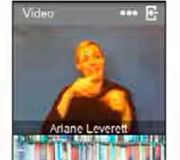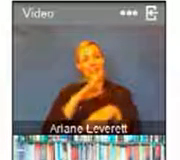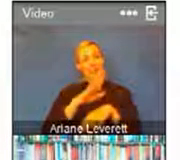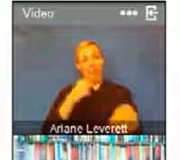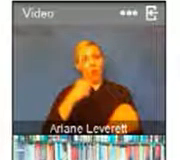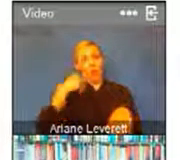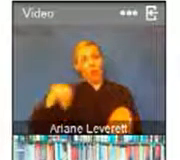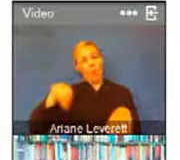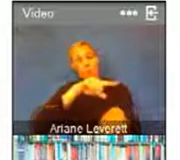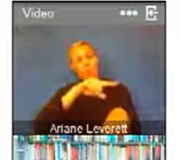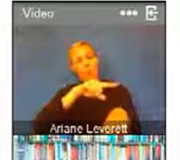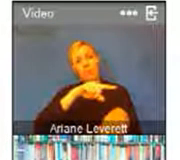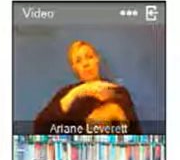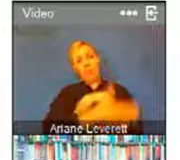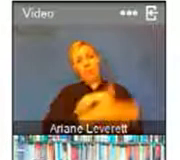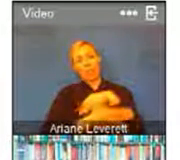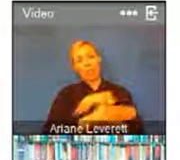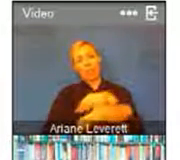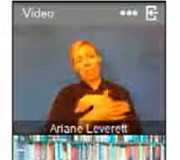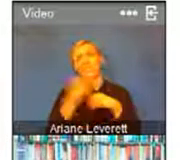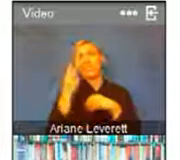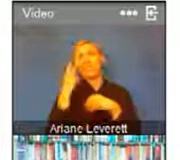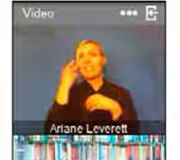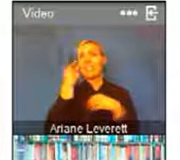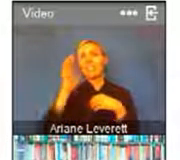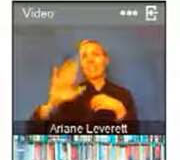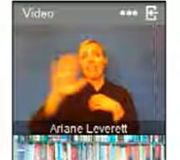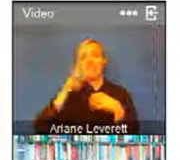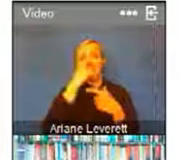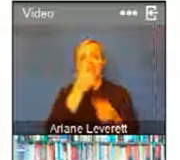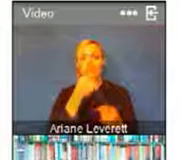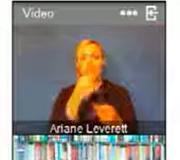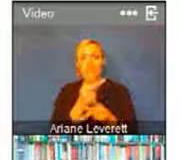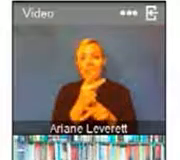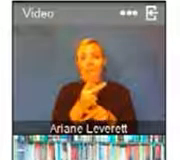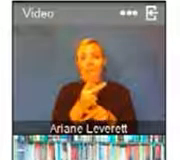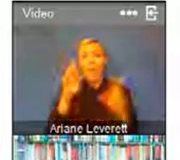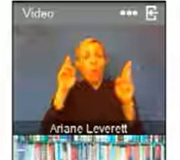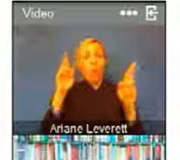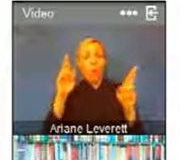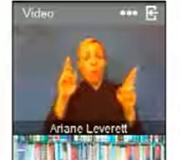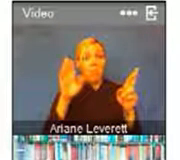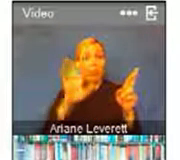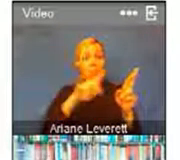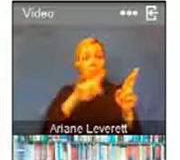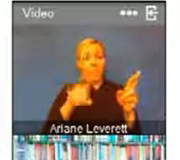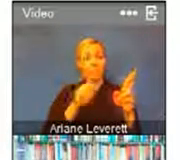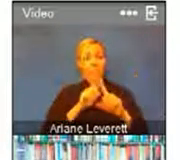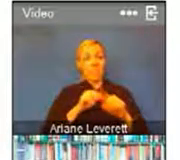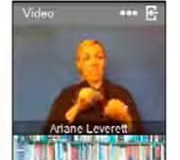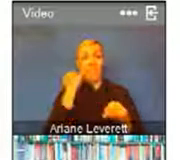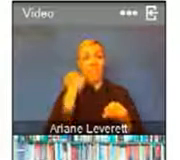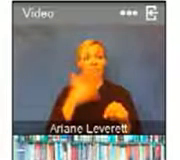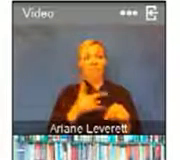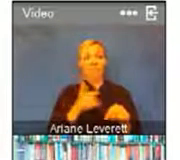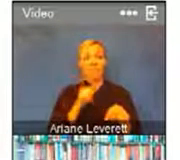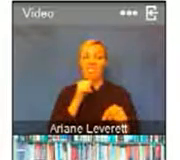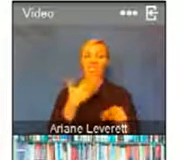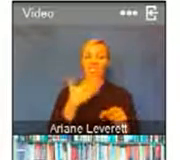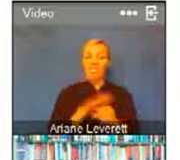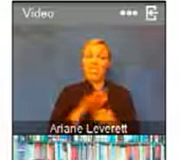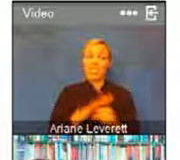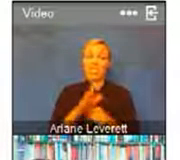targets children with disability. This also targets children of minority groups and other disadvantaged groups.